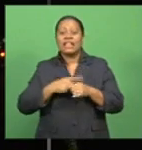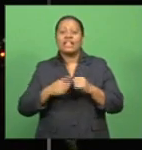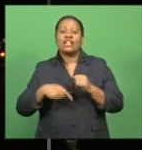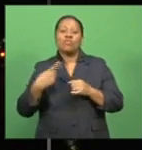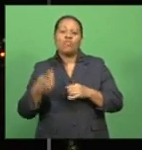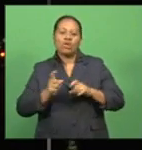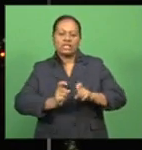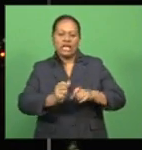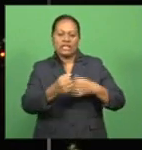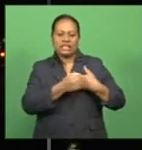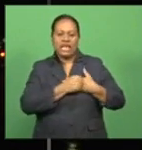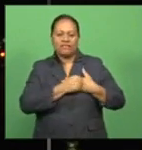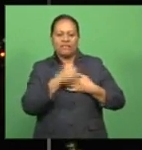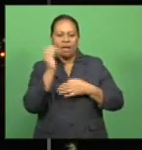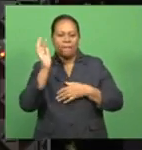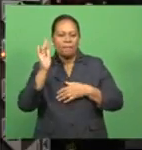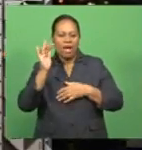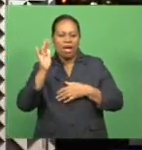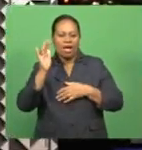stay safe. Bye for now.